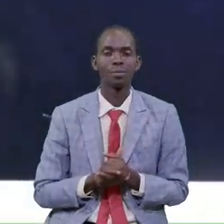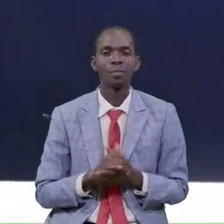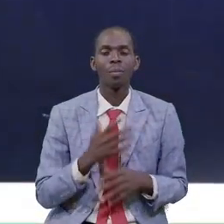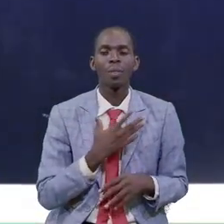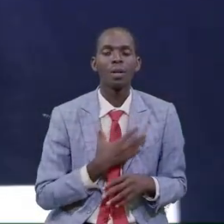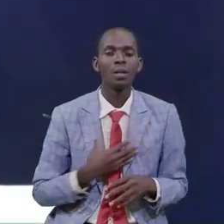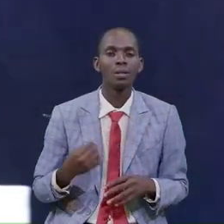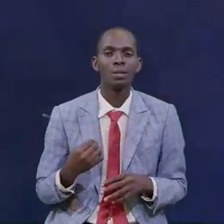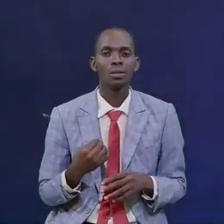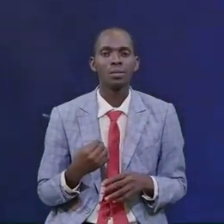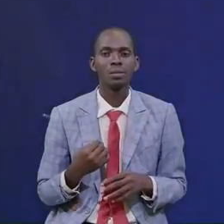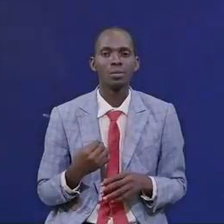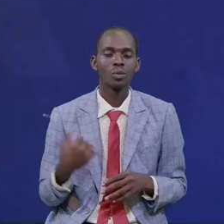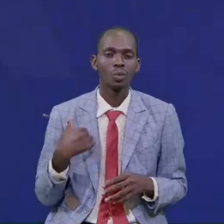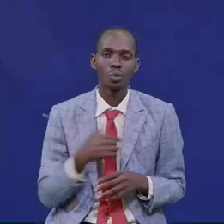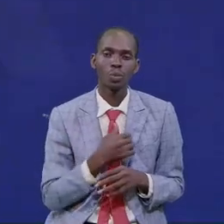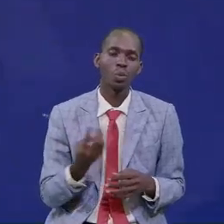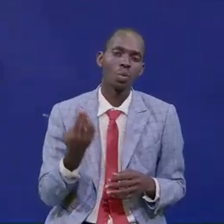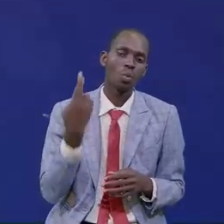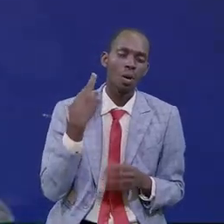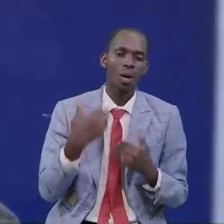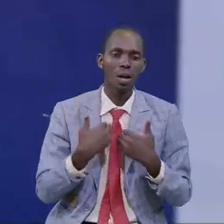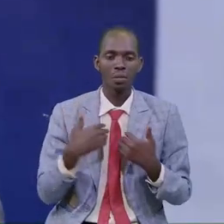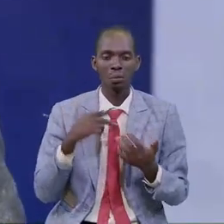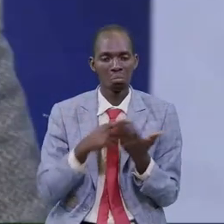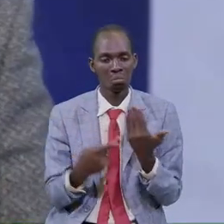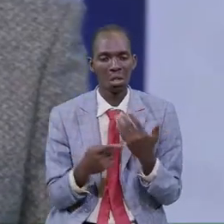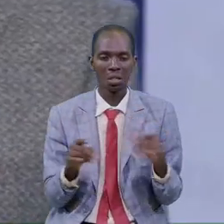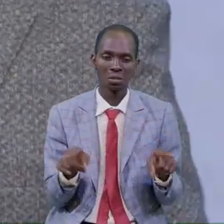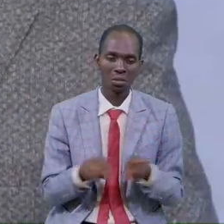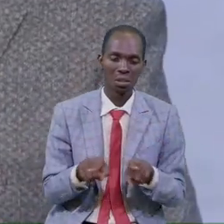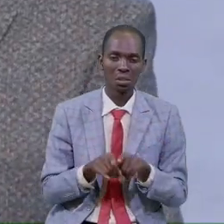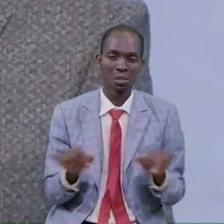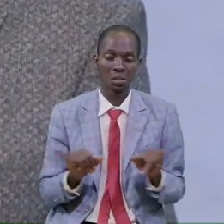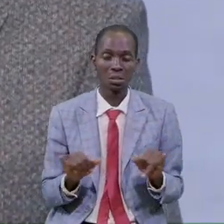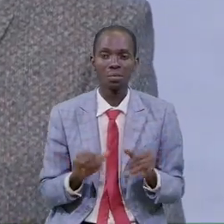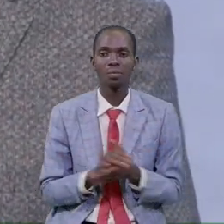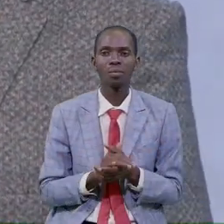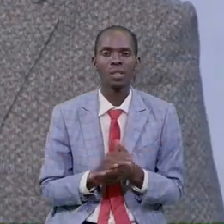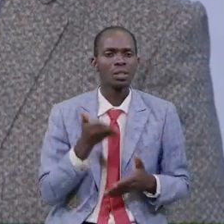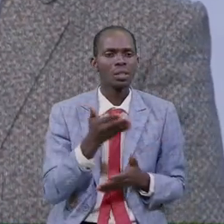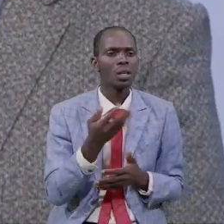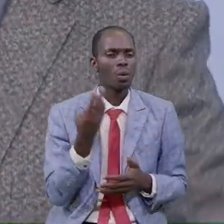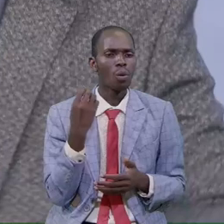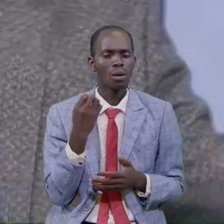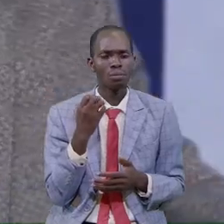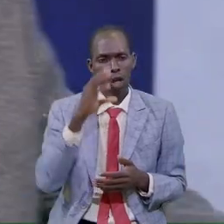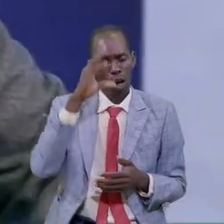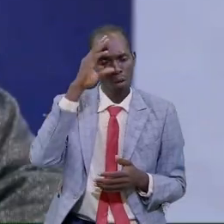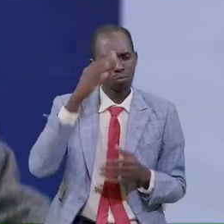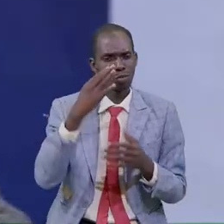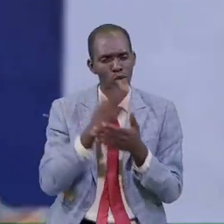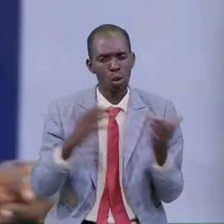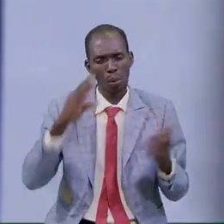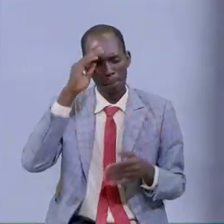And having crusade just like this. Et nous observons, nous tenons la croisade. There were boys playing game. Il y avait des garçons qui jouaient. Just a